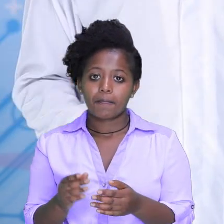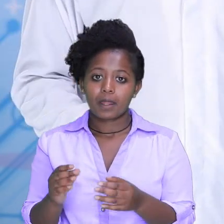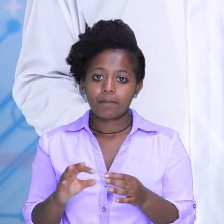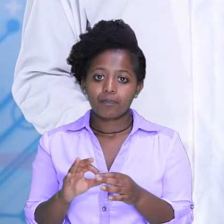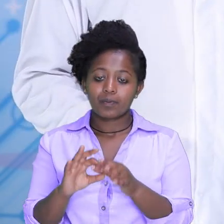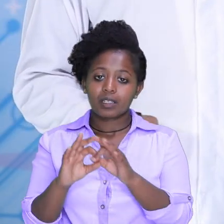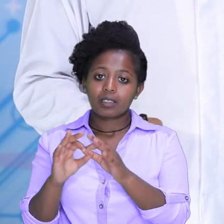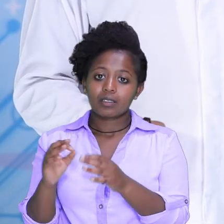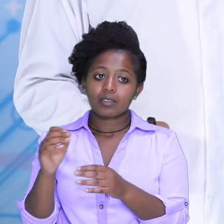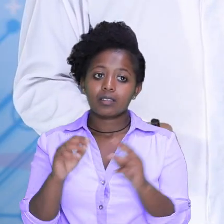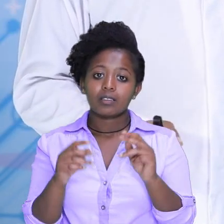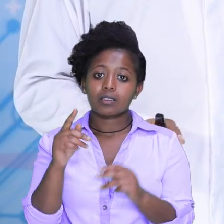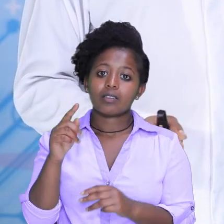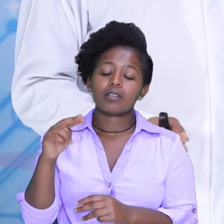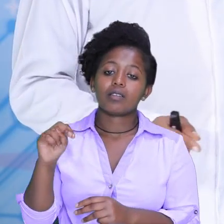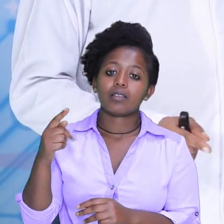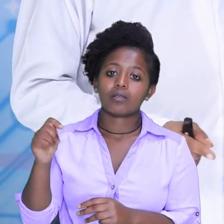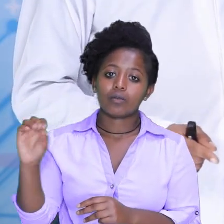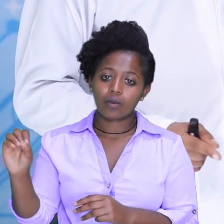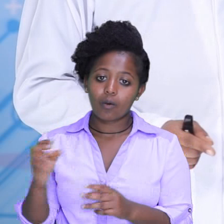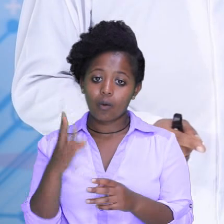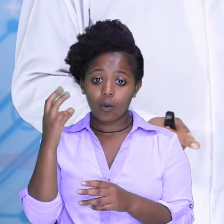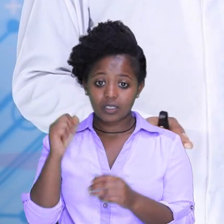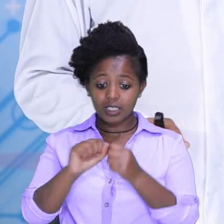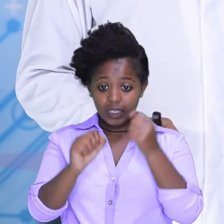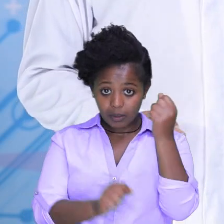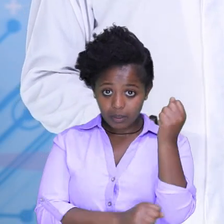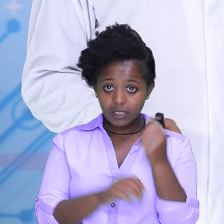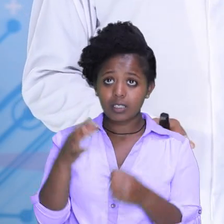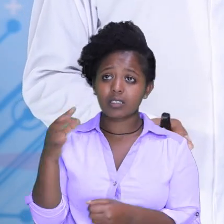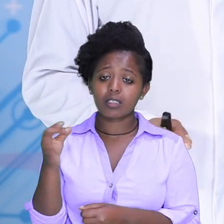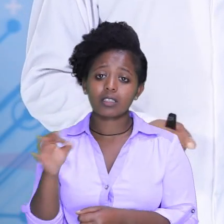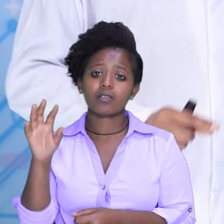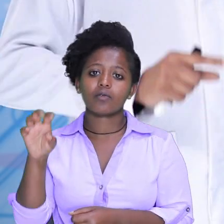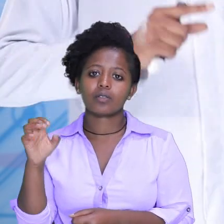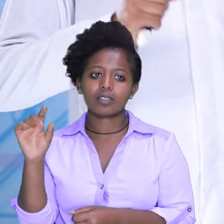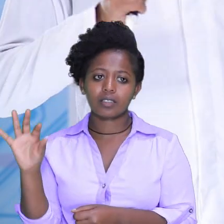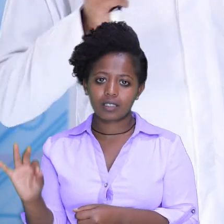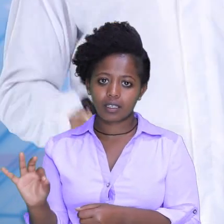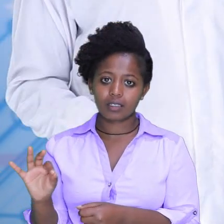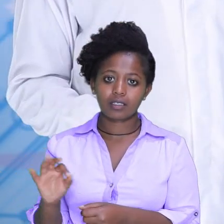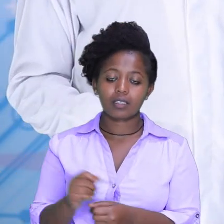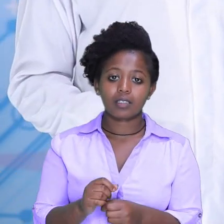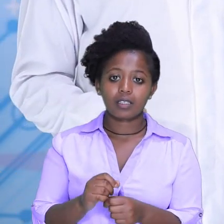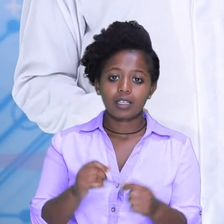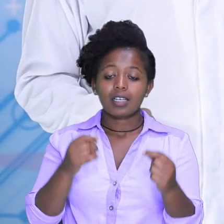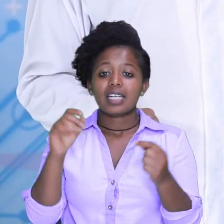socialist state. The NATO was established in 1949, while Warsaw